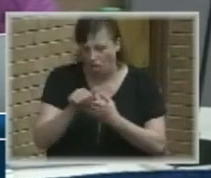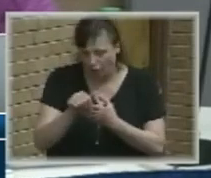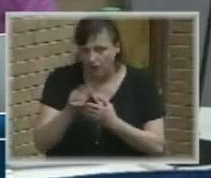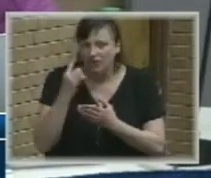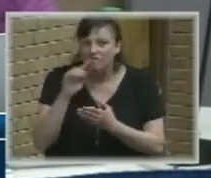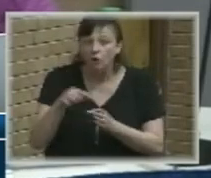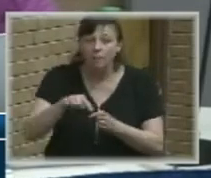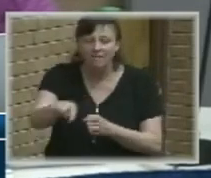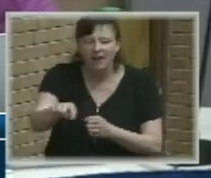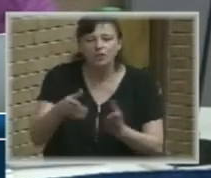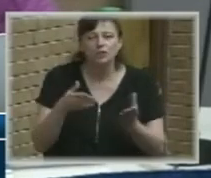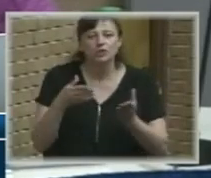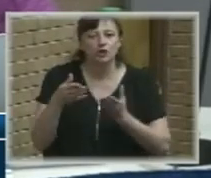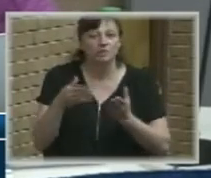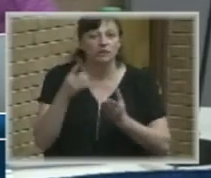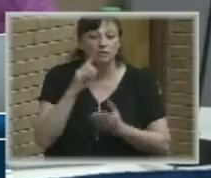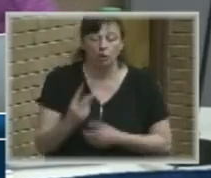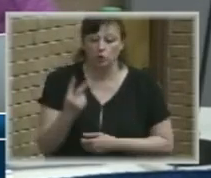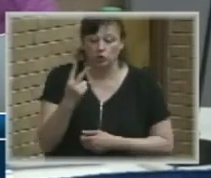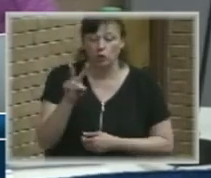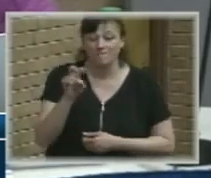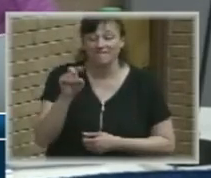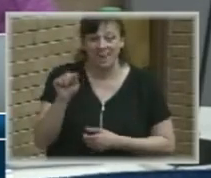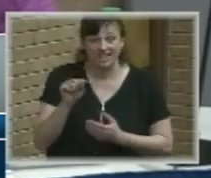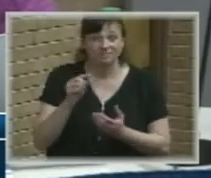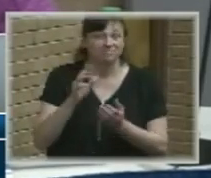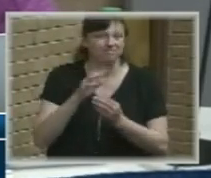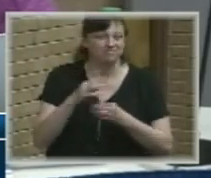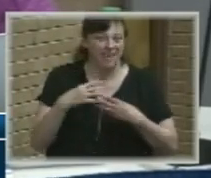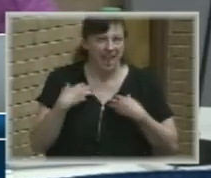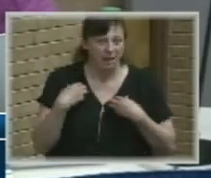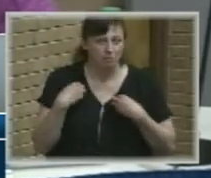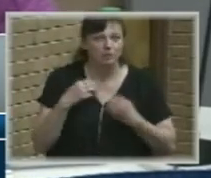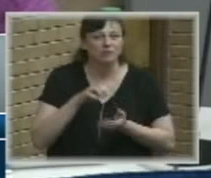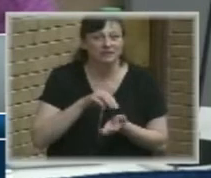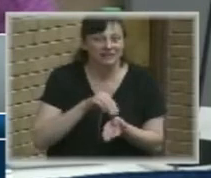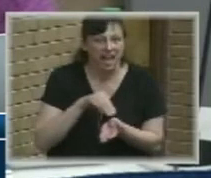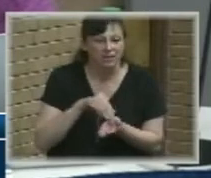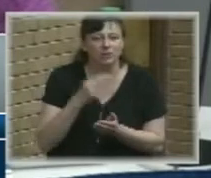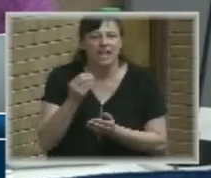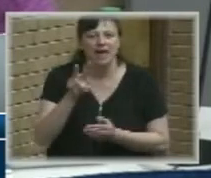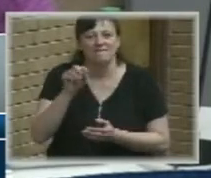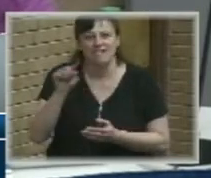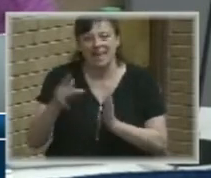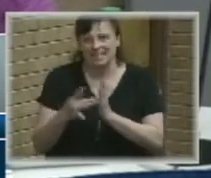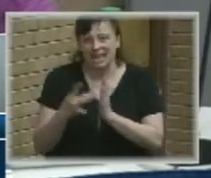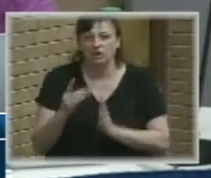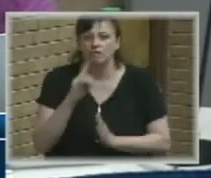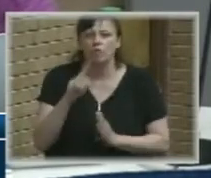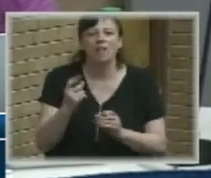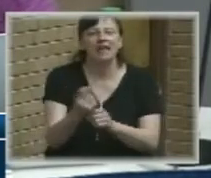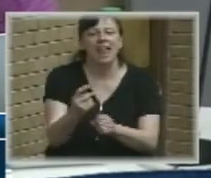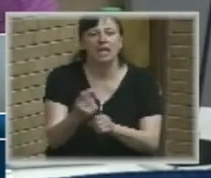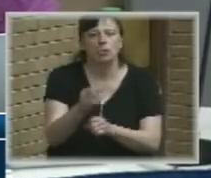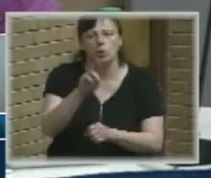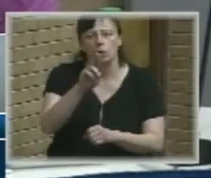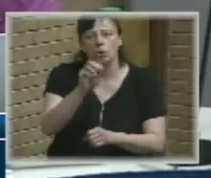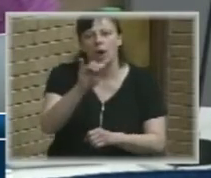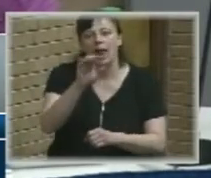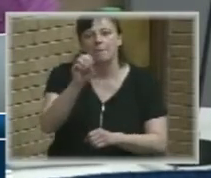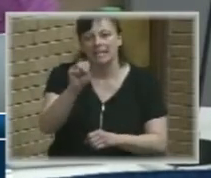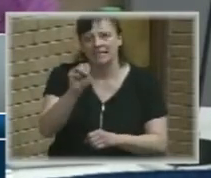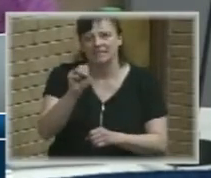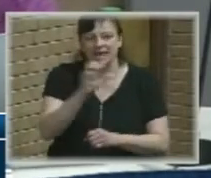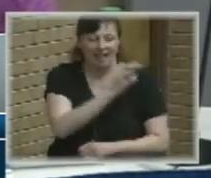for professional services for 2 veterinarians and 2 veterinarian technicians for the annual rabies clinic.